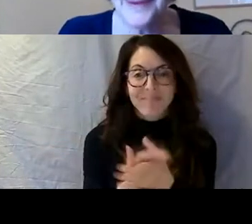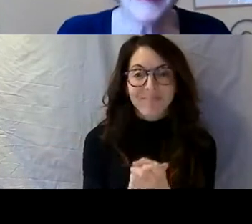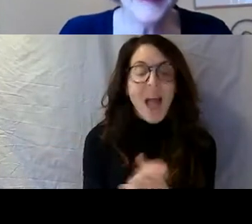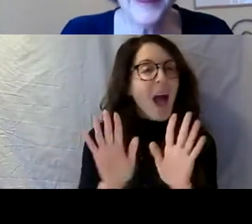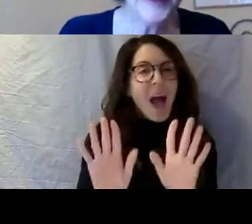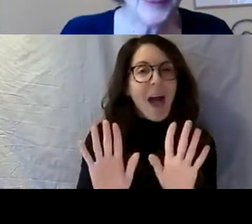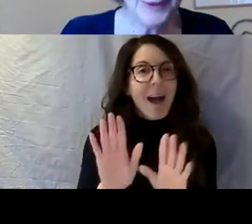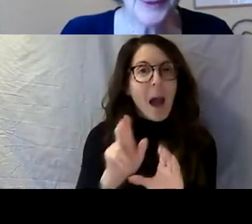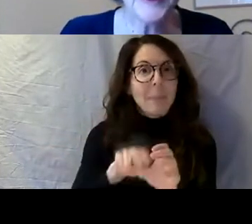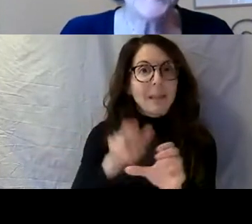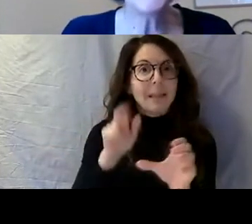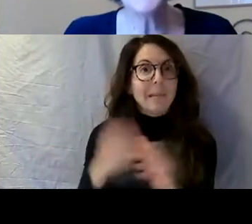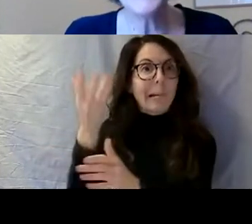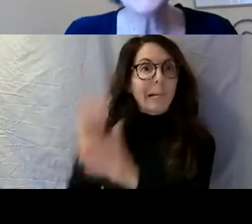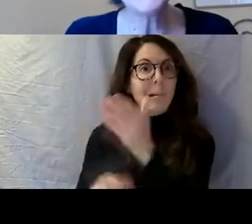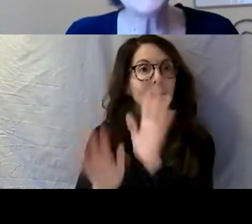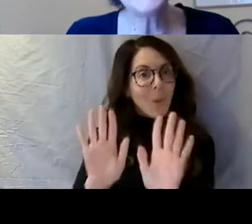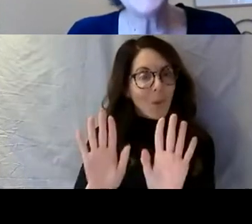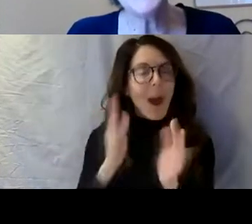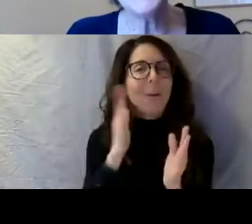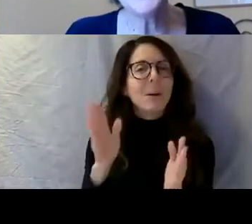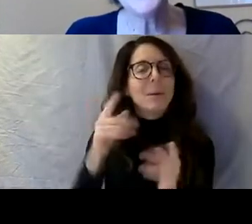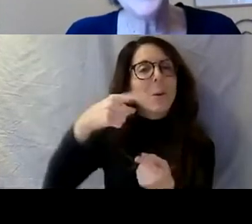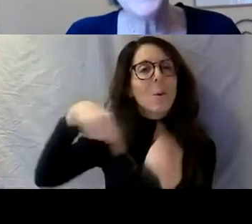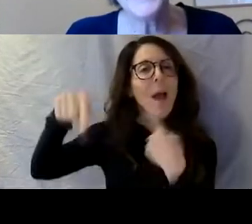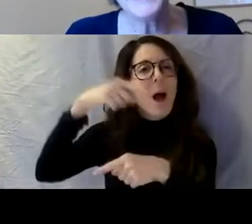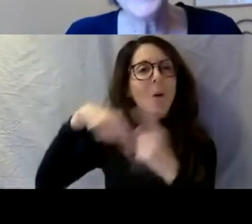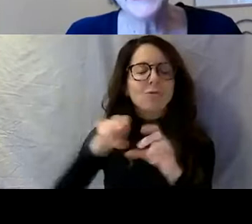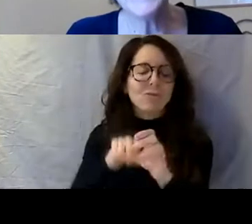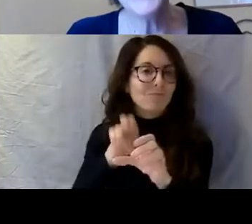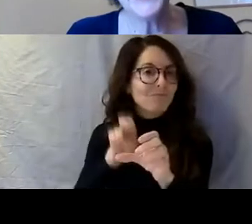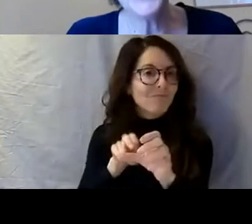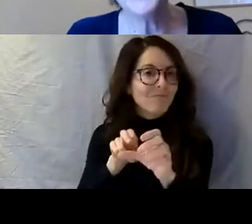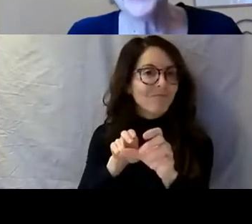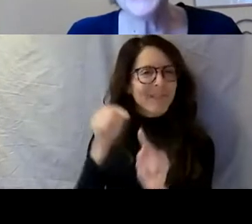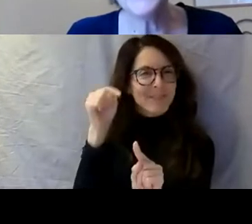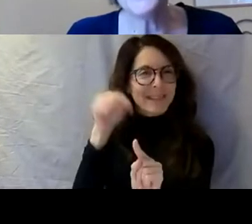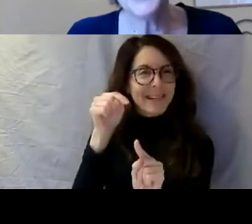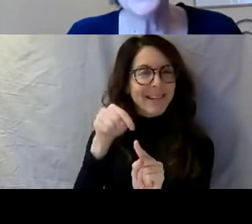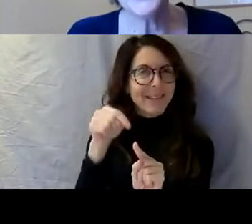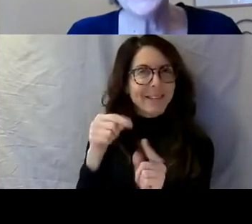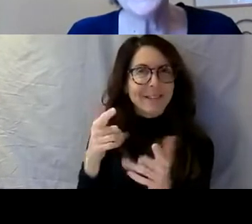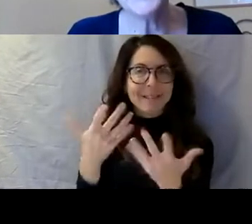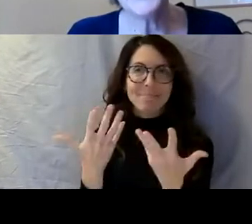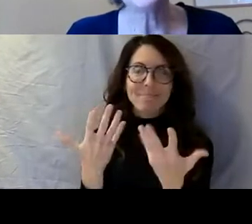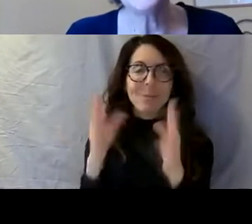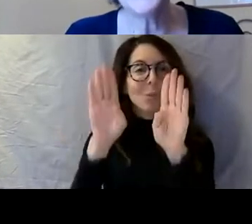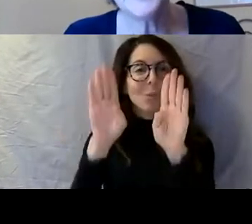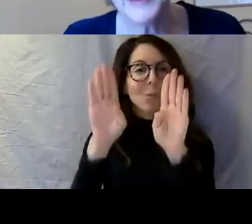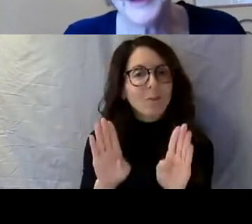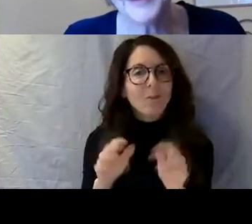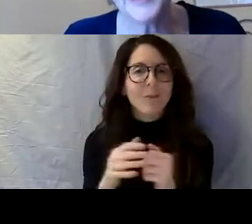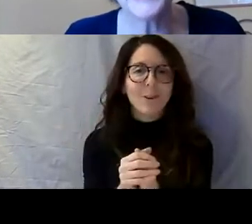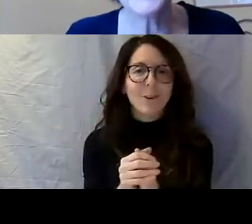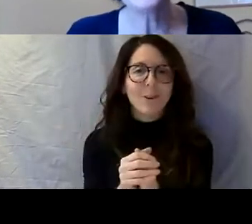I'm not leaving the world. I'm just stepping down from this very, very wonderful era of